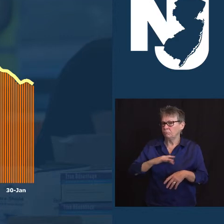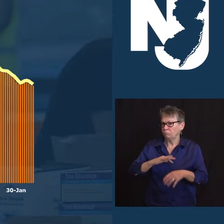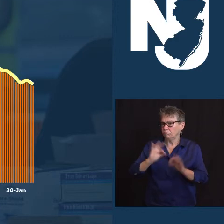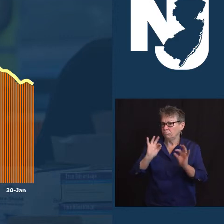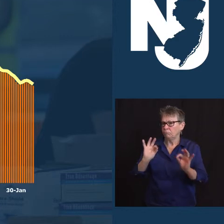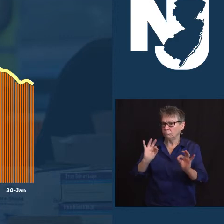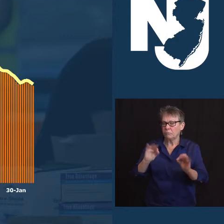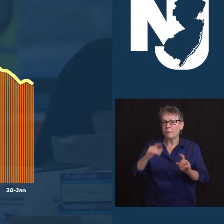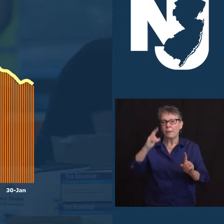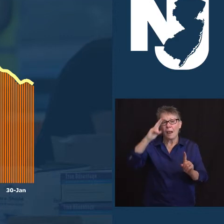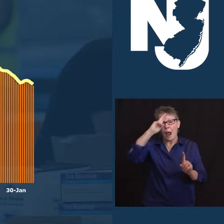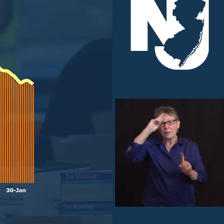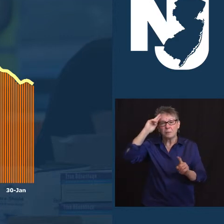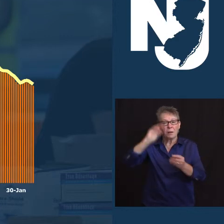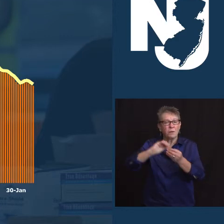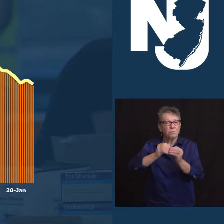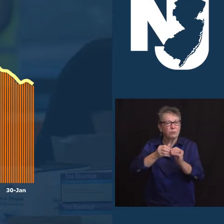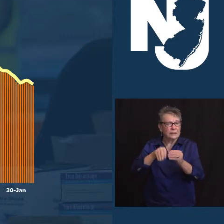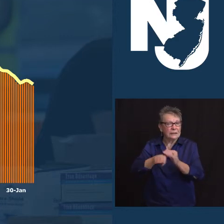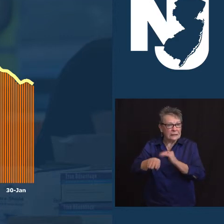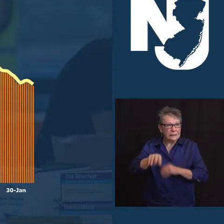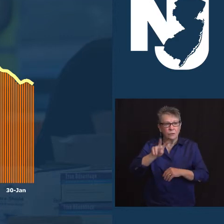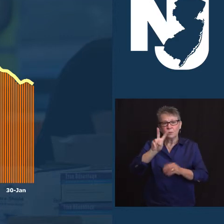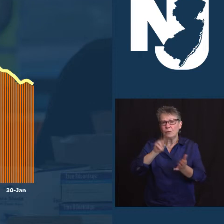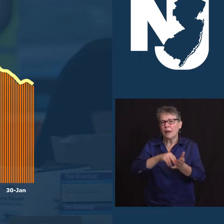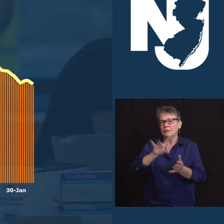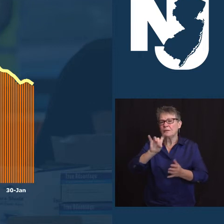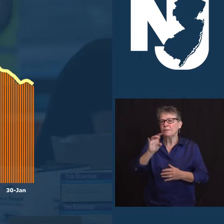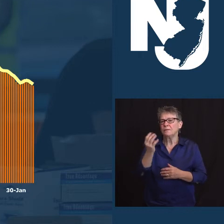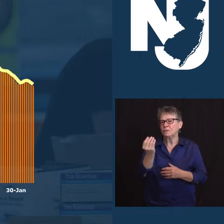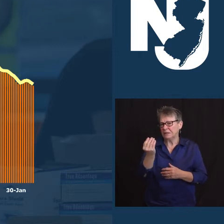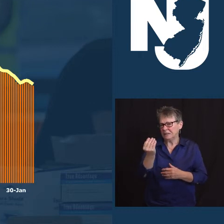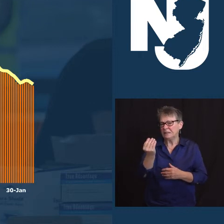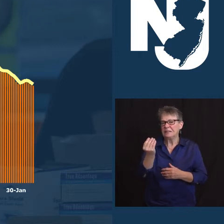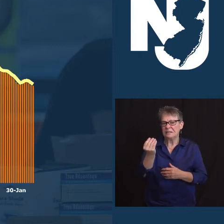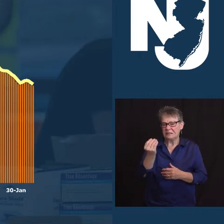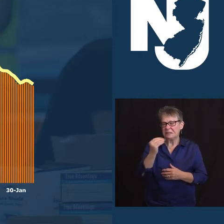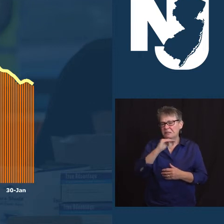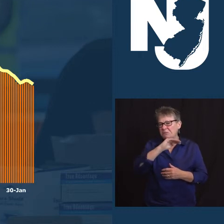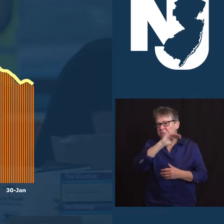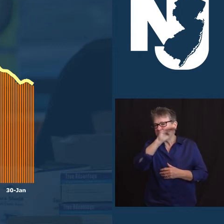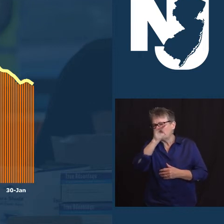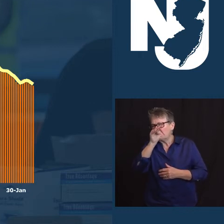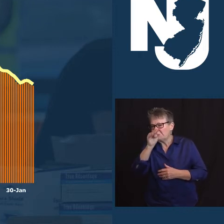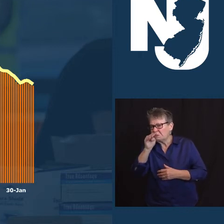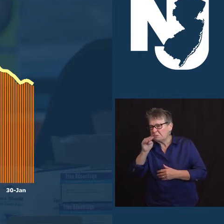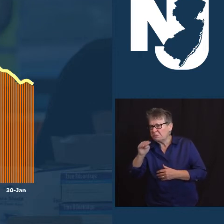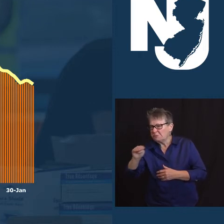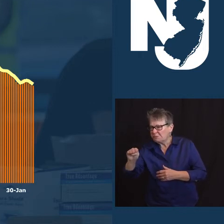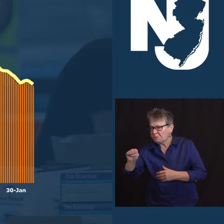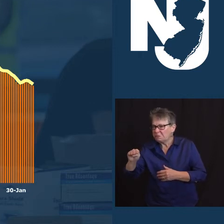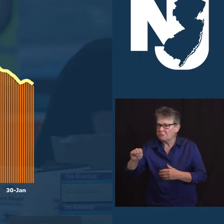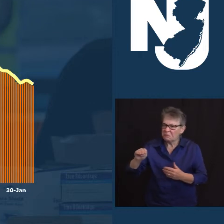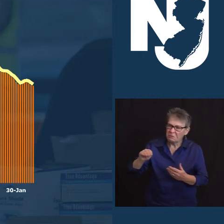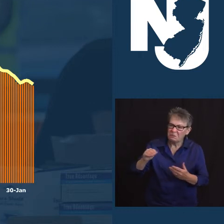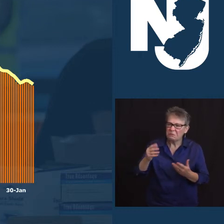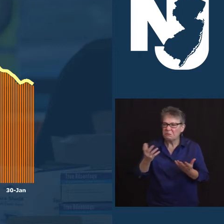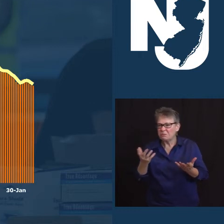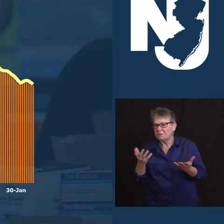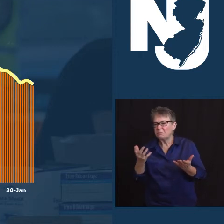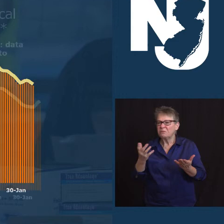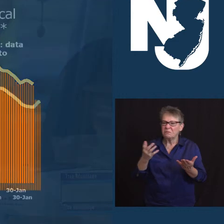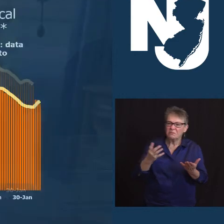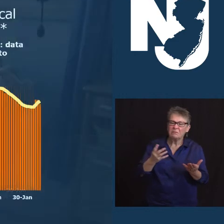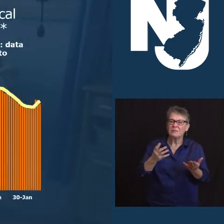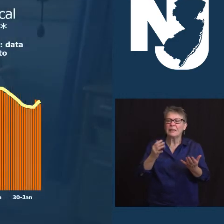in total. 2,633 are confirmed COVID positive. Another 181 awaiting results. And of